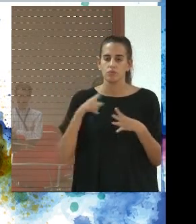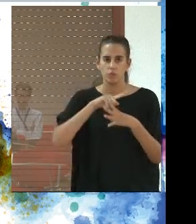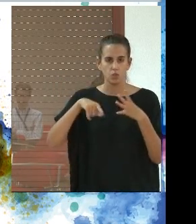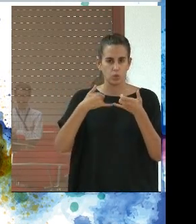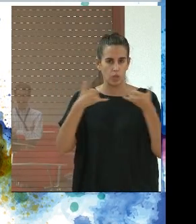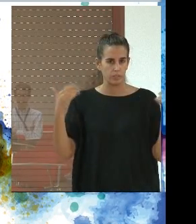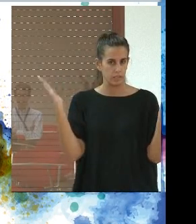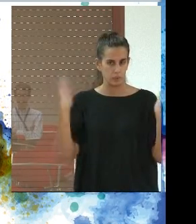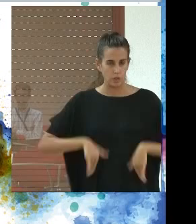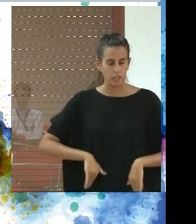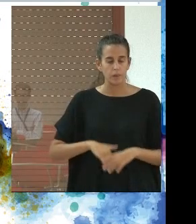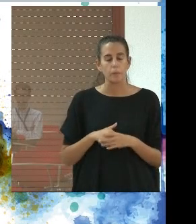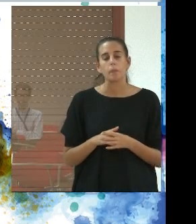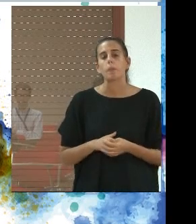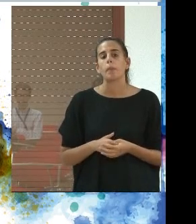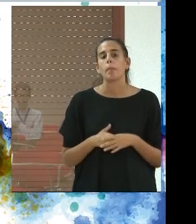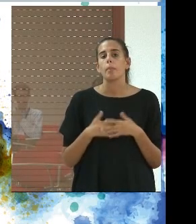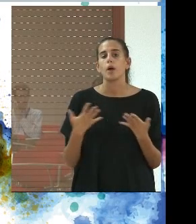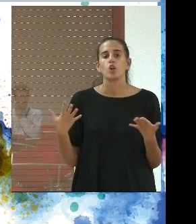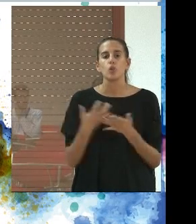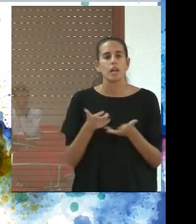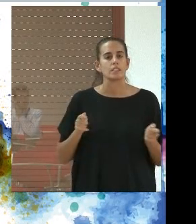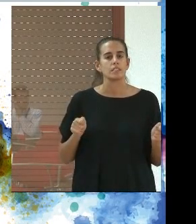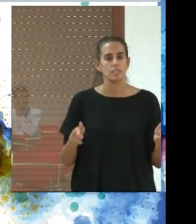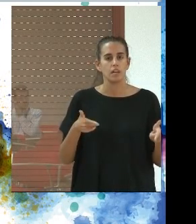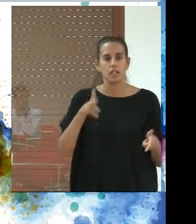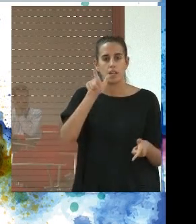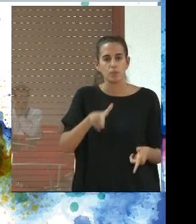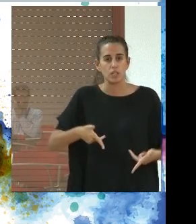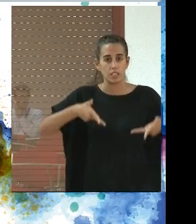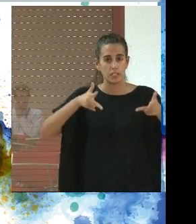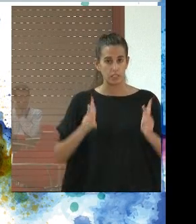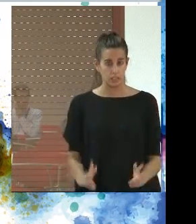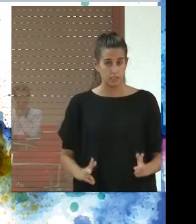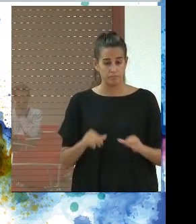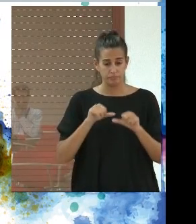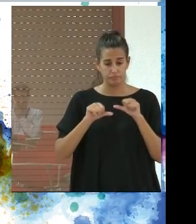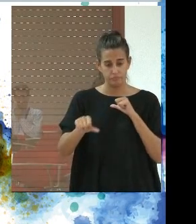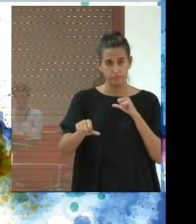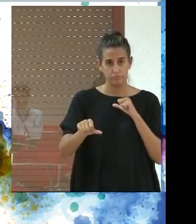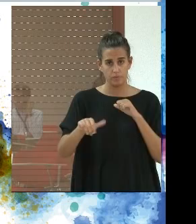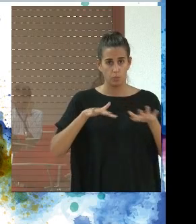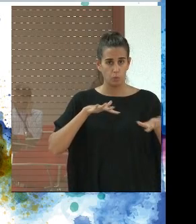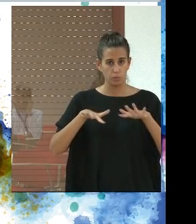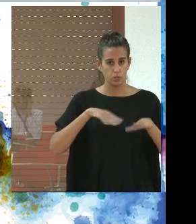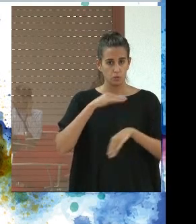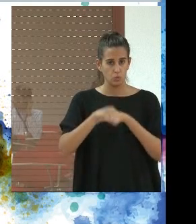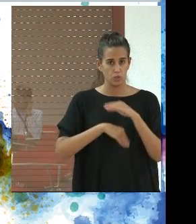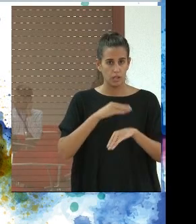TV. There is a wireless connection. Everything is done from the chair, from the